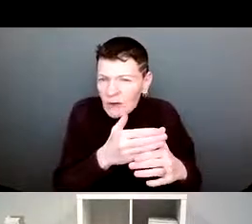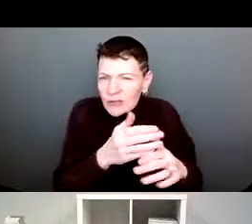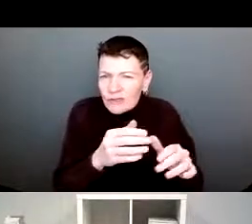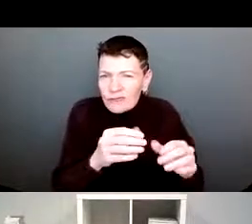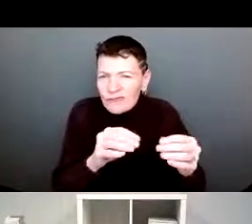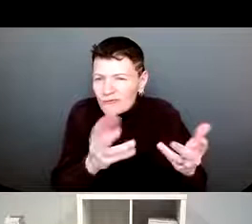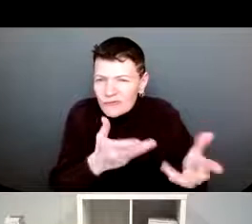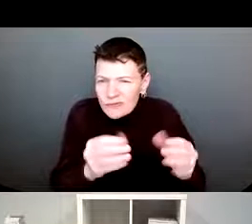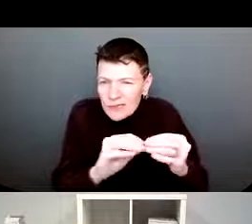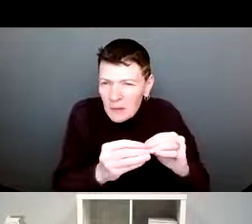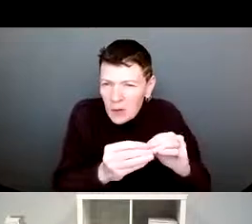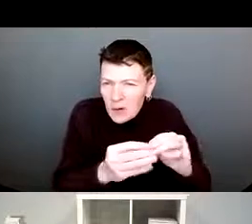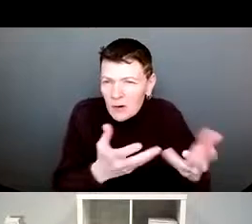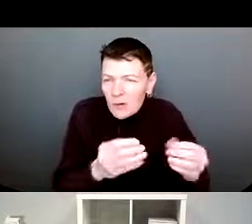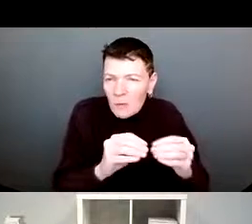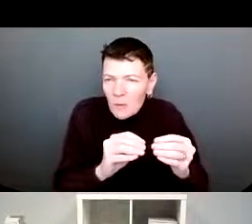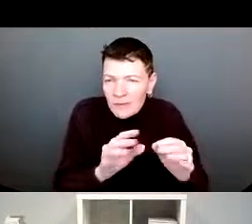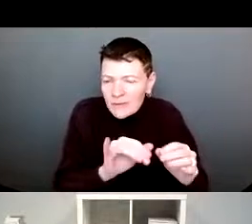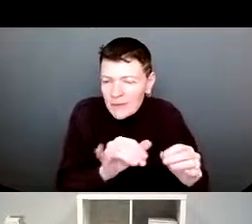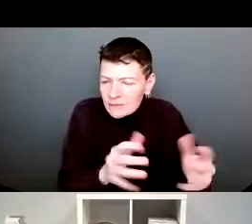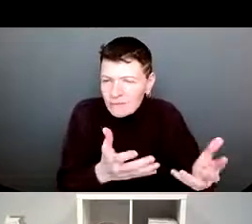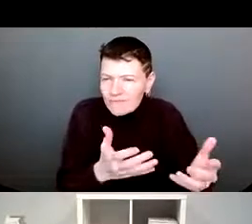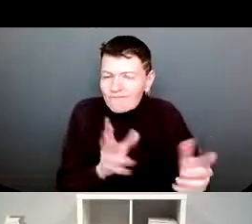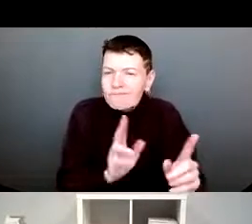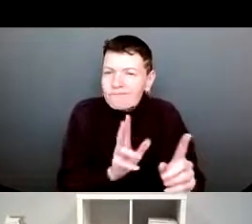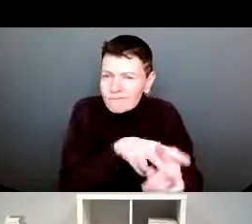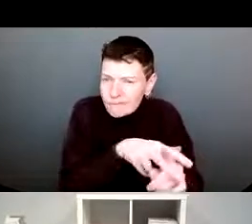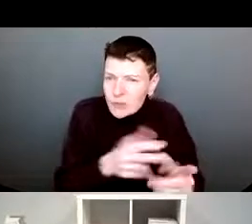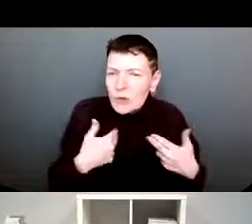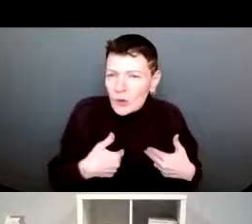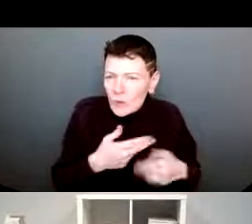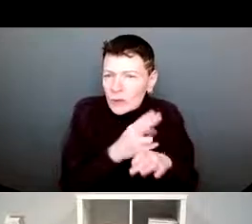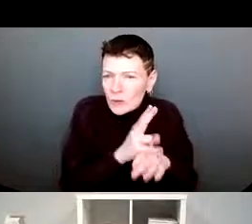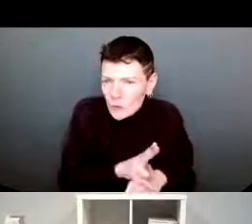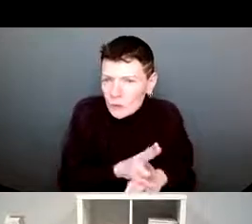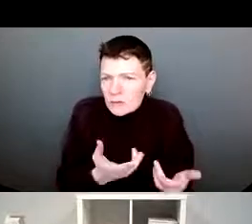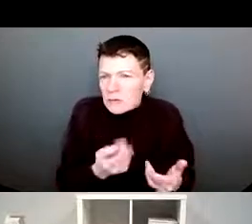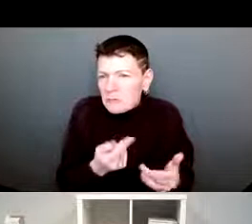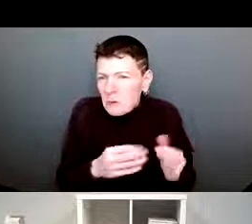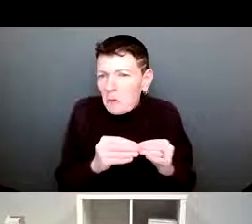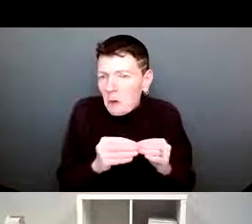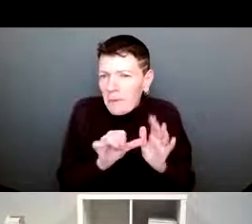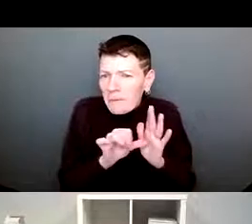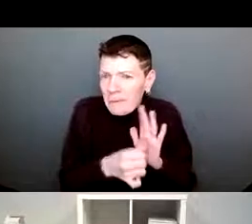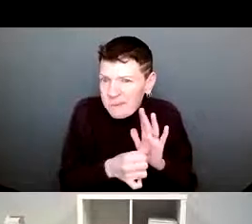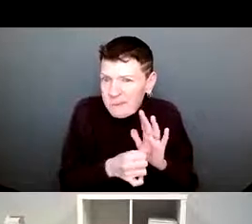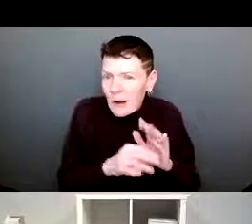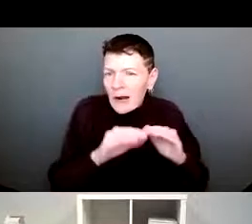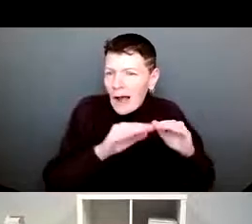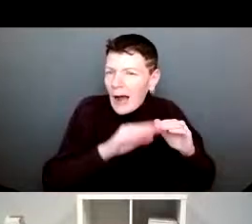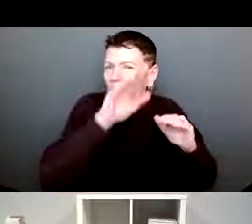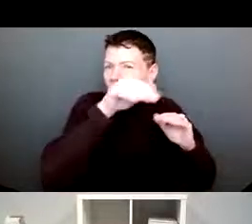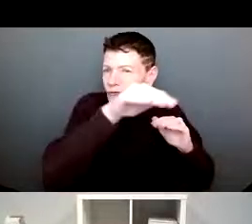a more kind of applicable to kind of human use. It's got a little bit more kind of emphasis on those high